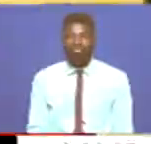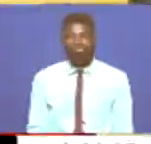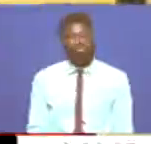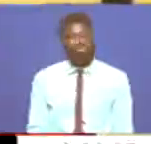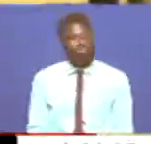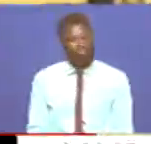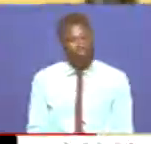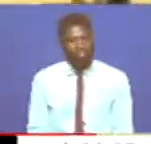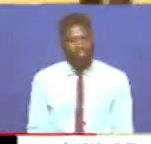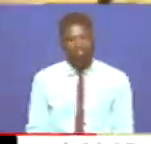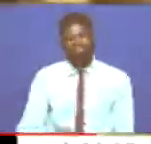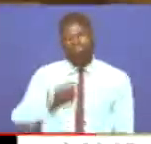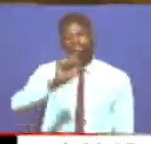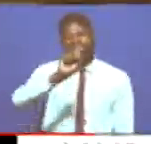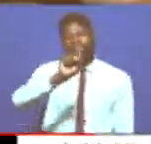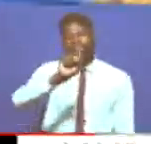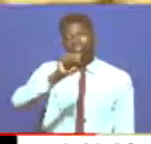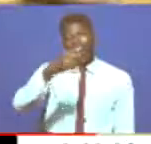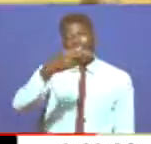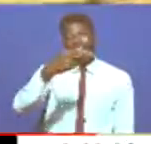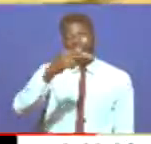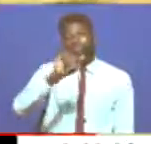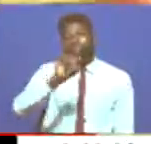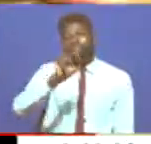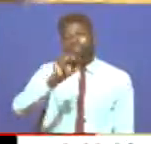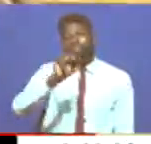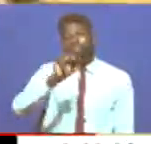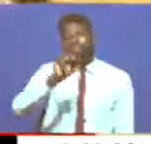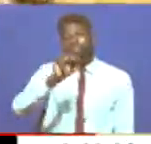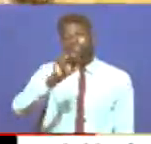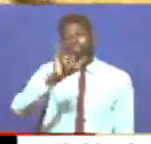Shinyiha village, Ikolomani in Kakamega County.